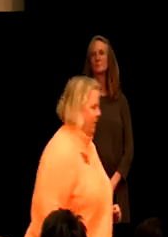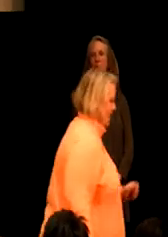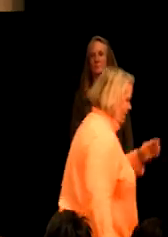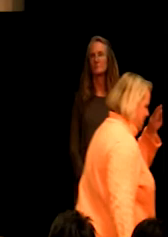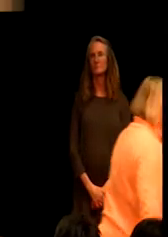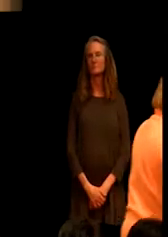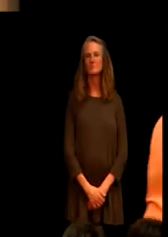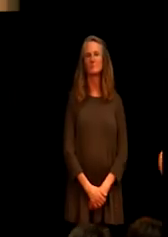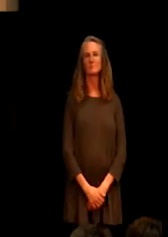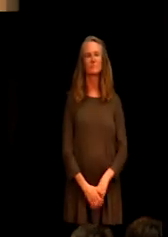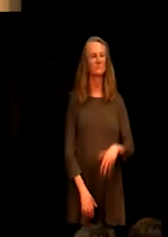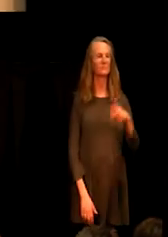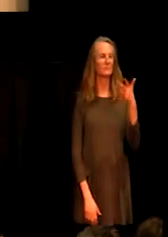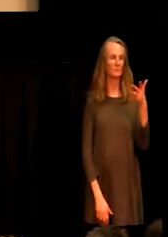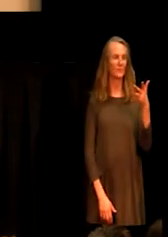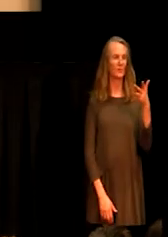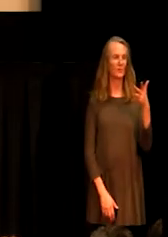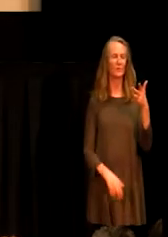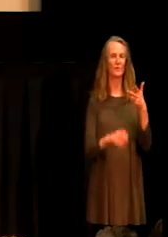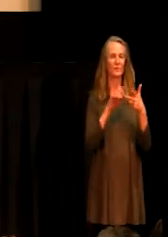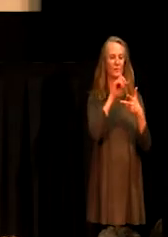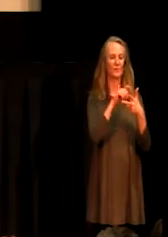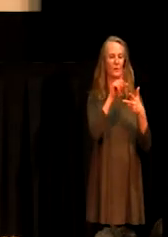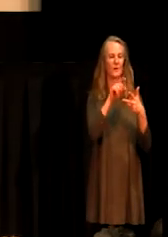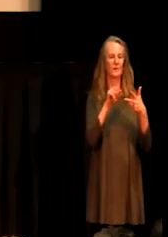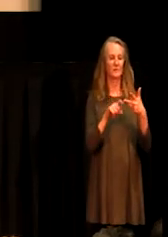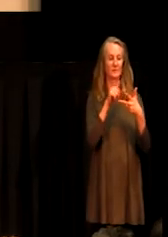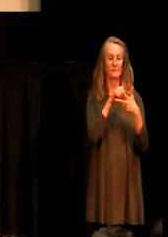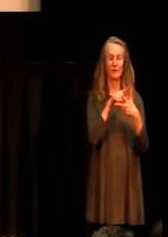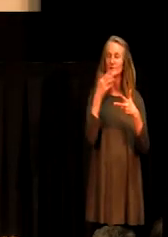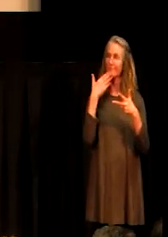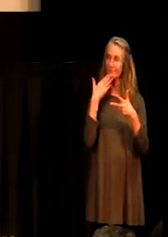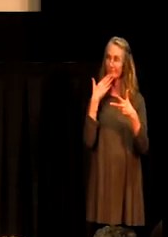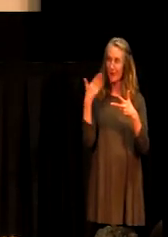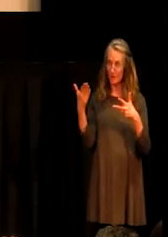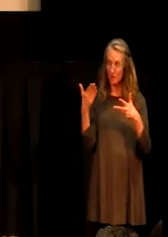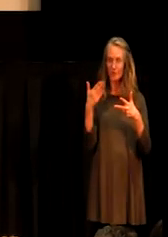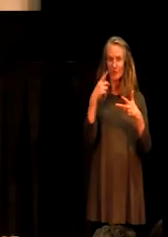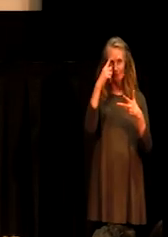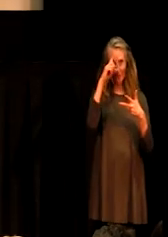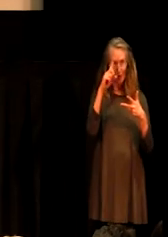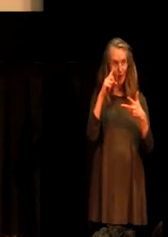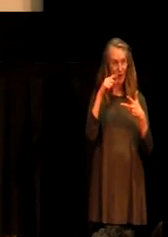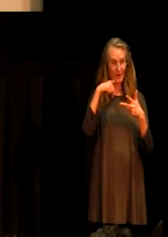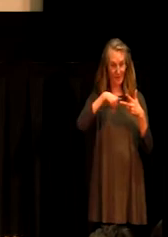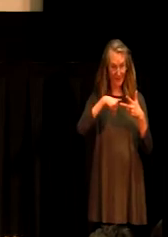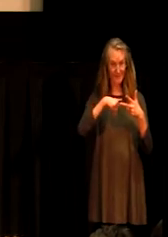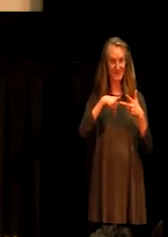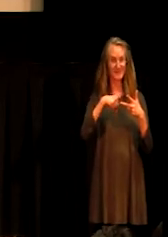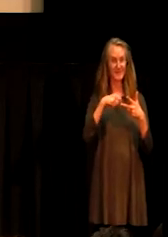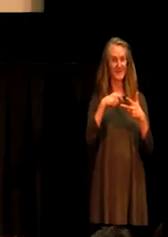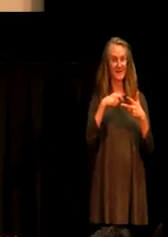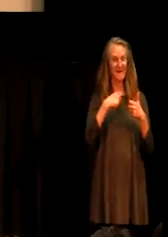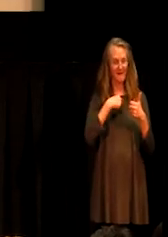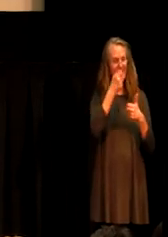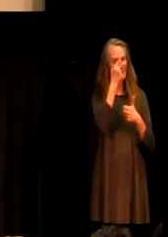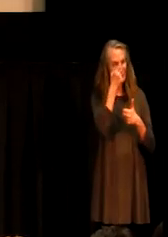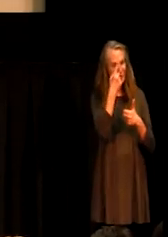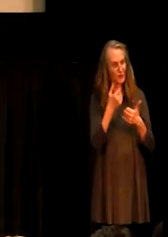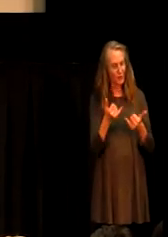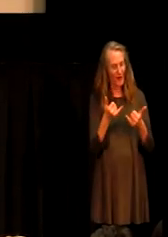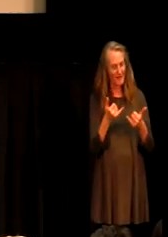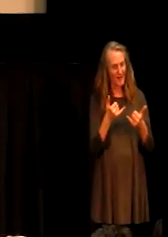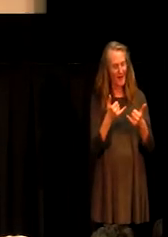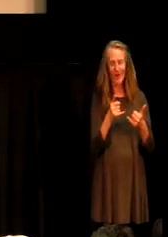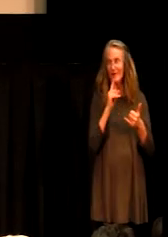Thank you. I have three things. One thing is thank you for making this science understandable to me. I